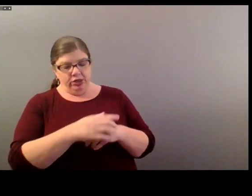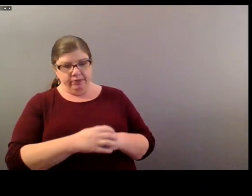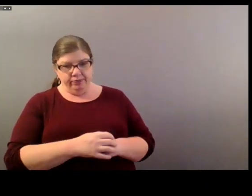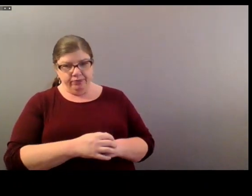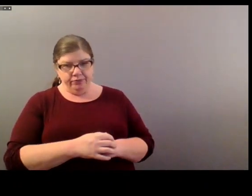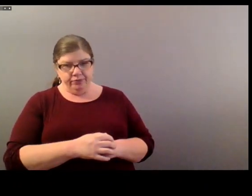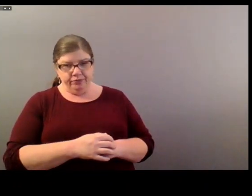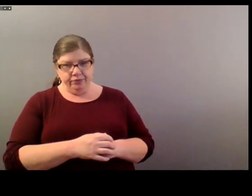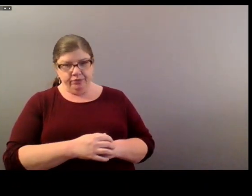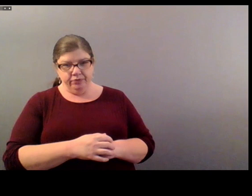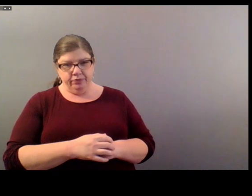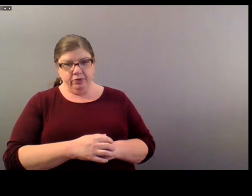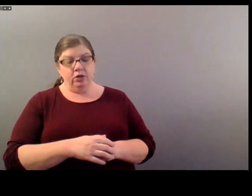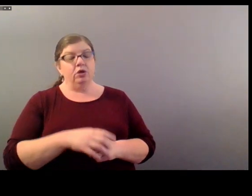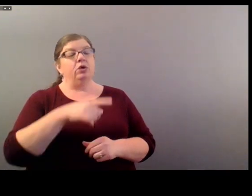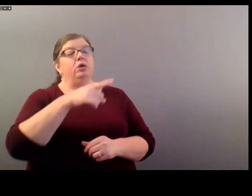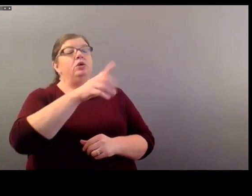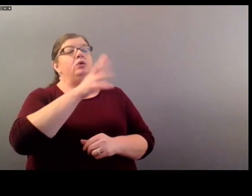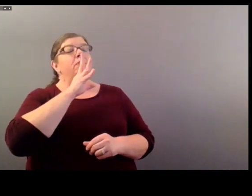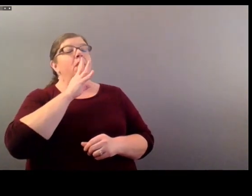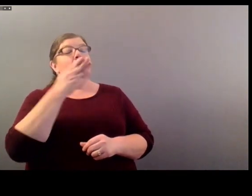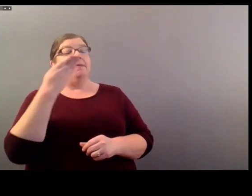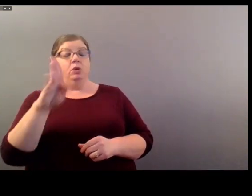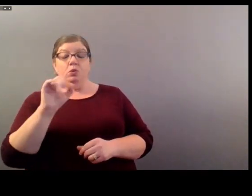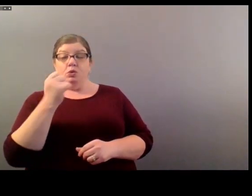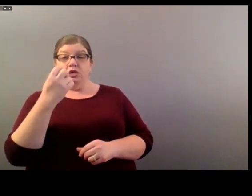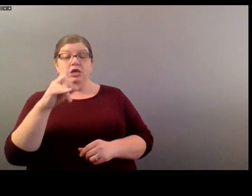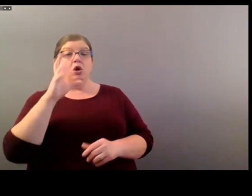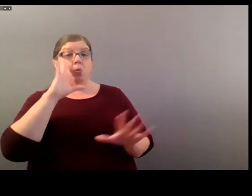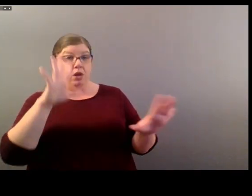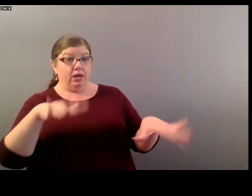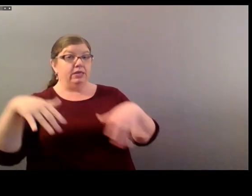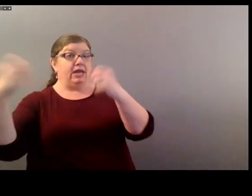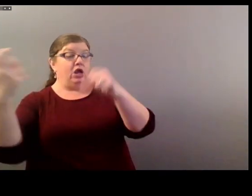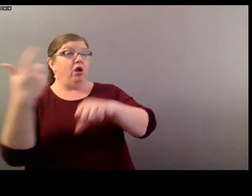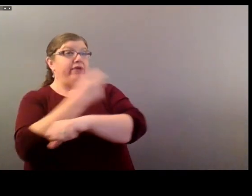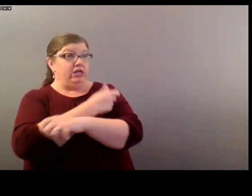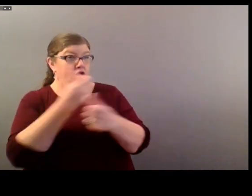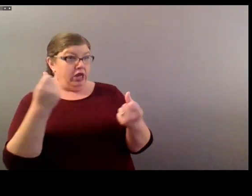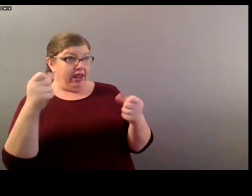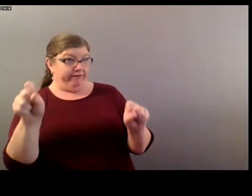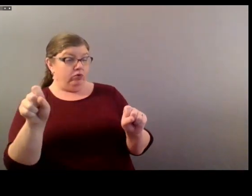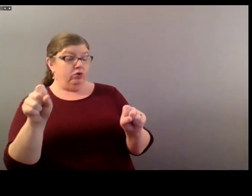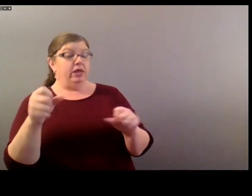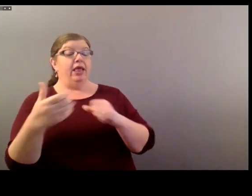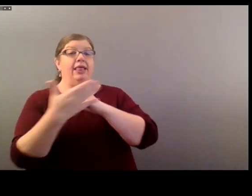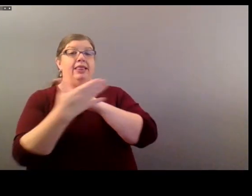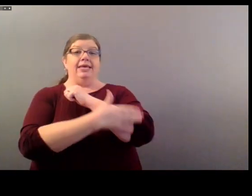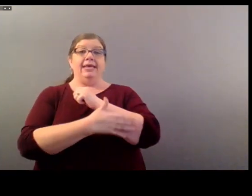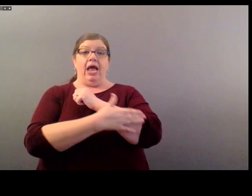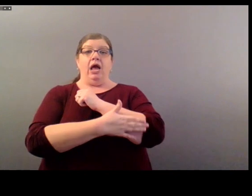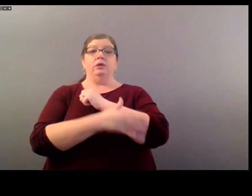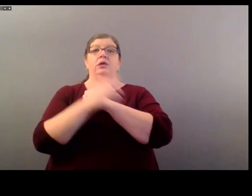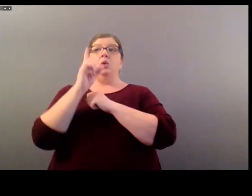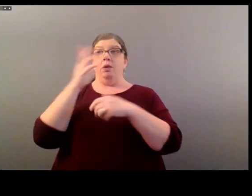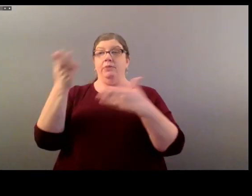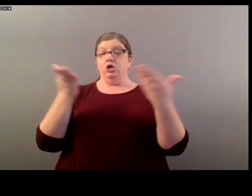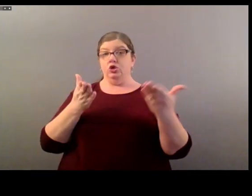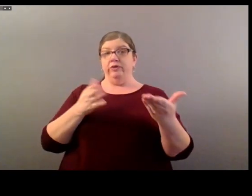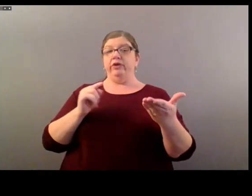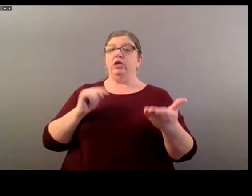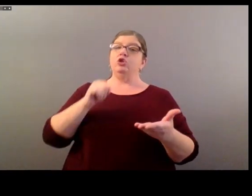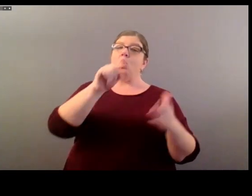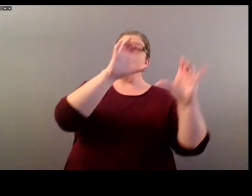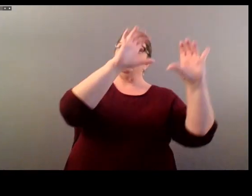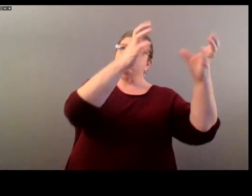guys have spoke about how Blue Shield will soon be taking over the vaccination efforts and how the county will be looking at serving